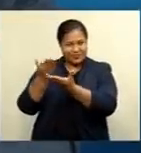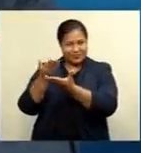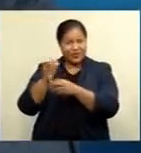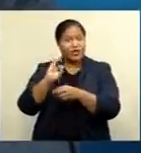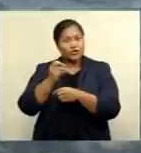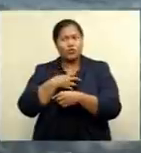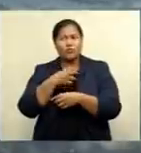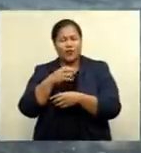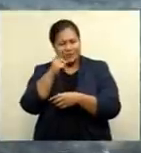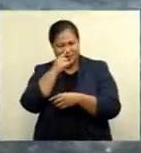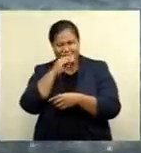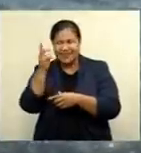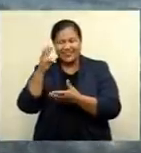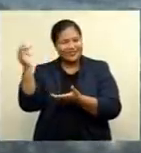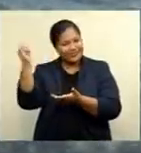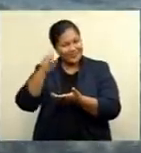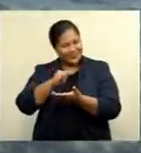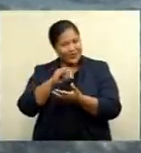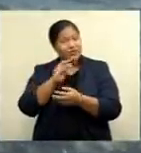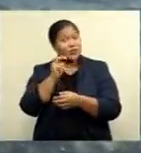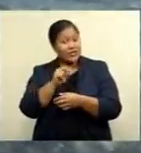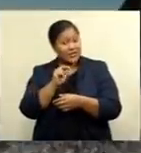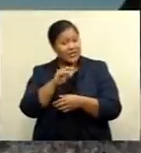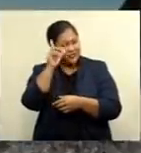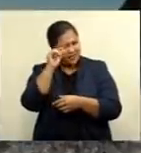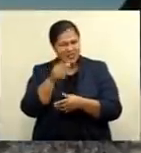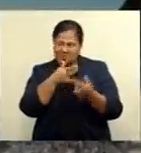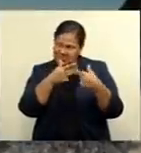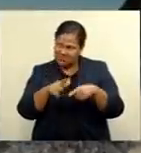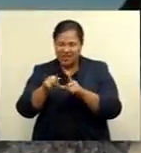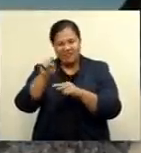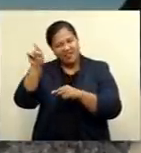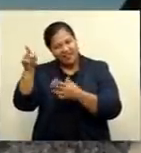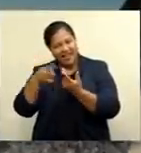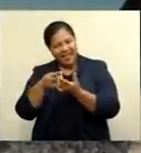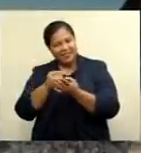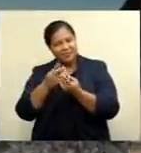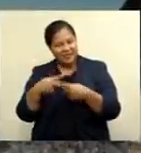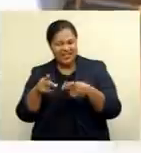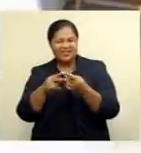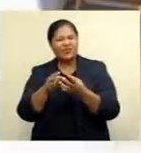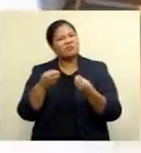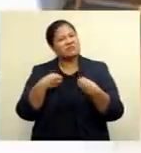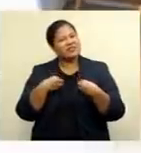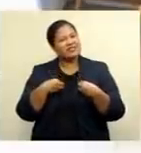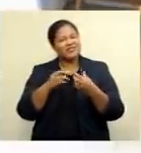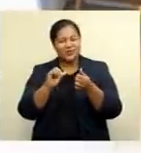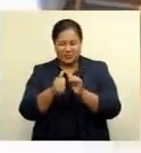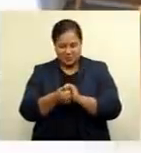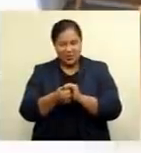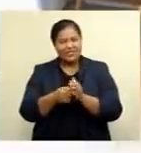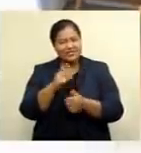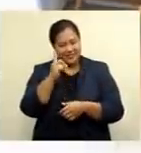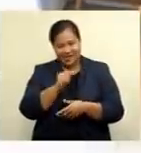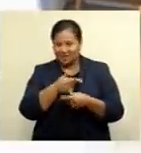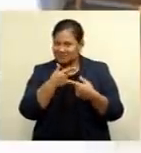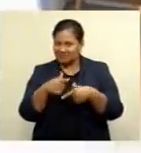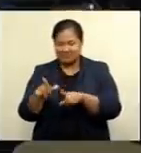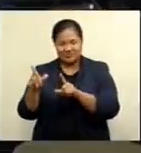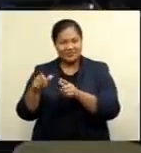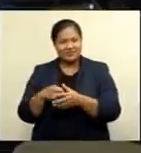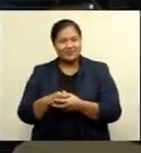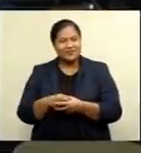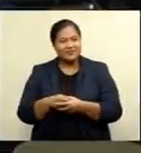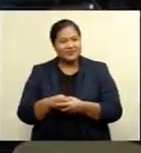to those countries. And indeed, Fijians would want to travel to some of those destinations, whether it's for business or sporting, tournaments or